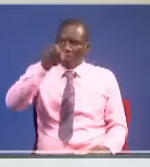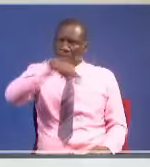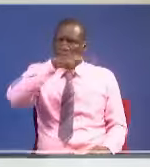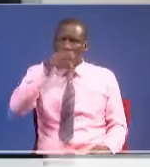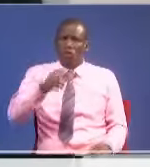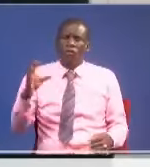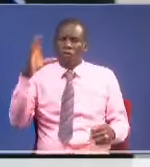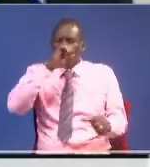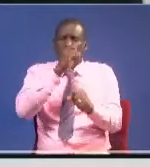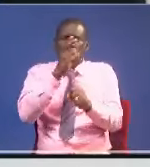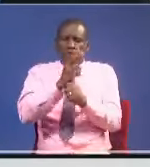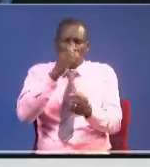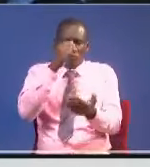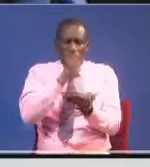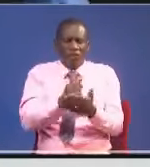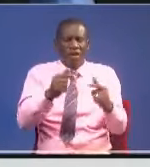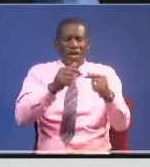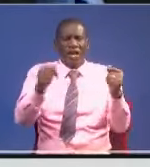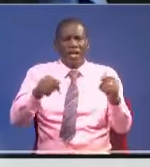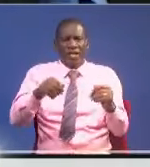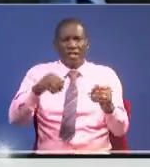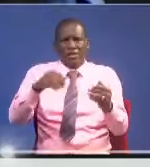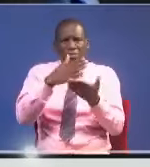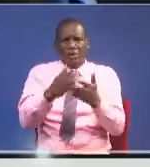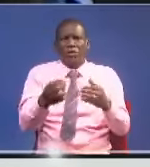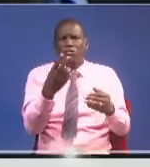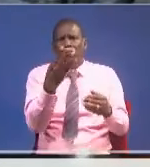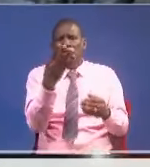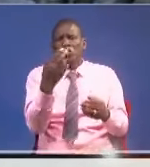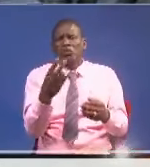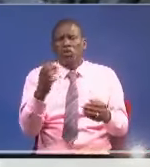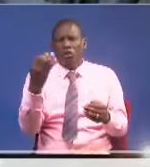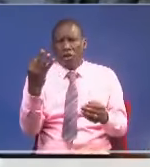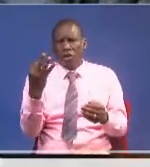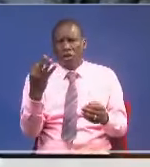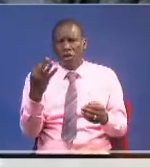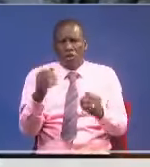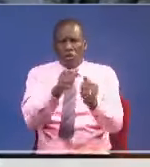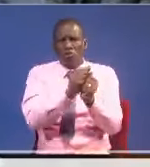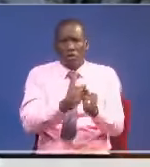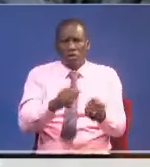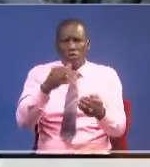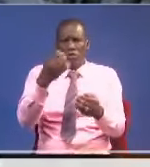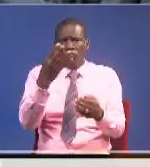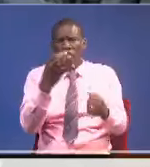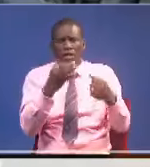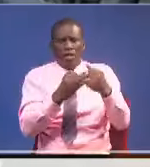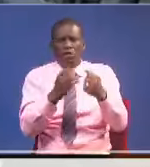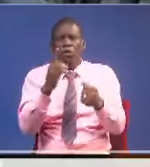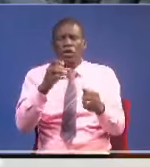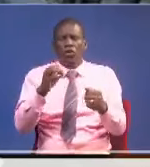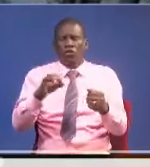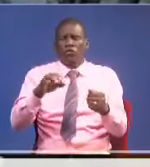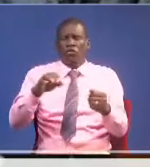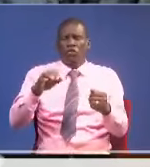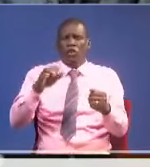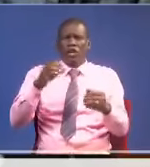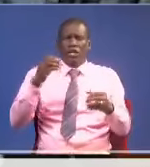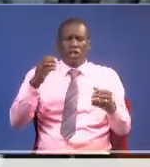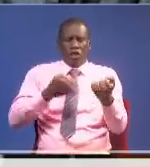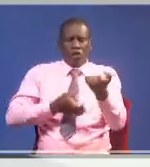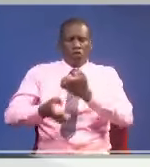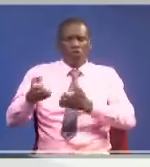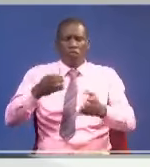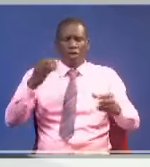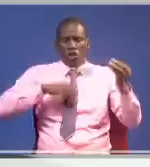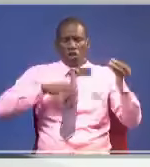of abuse of office contrary to Section 42(3) as read with Section 48(1) of the Anti-Corruption and Economic Crimes